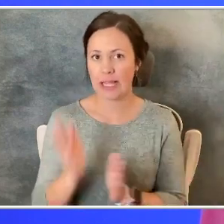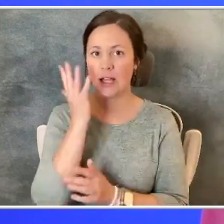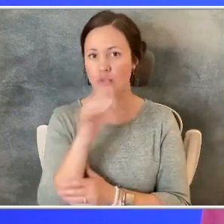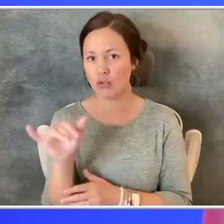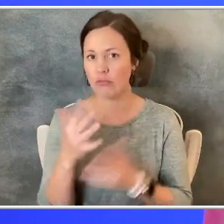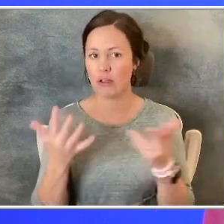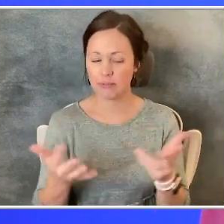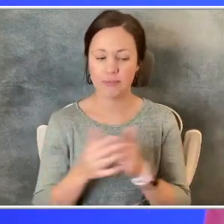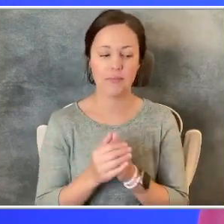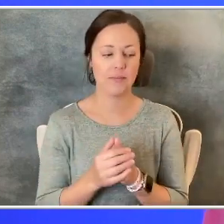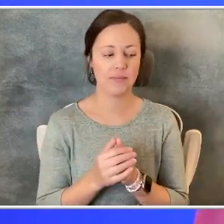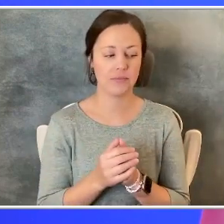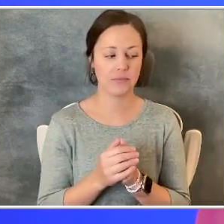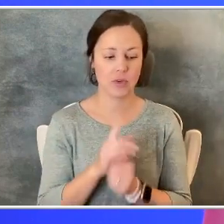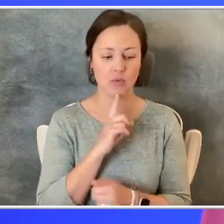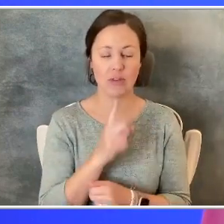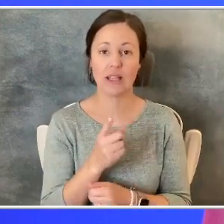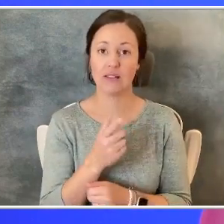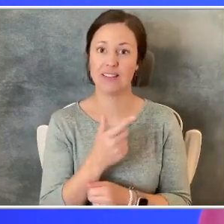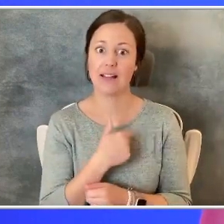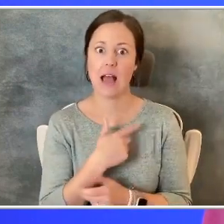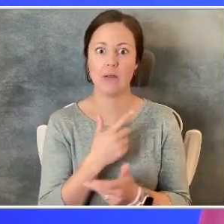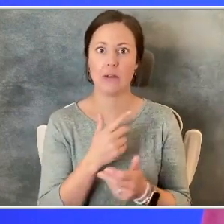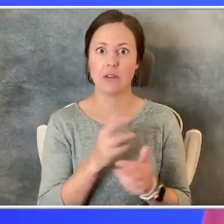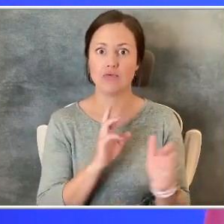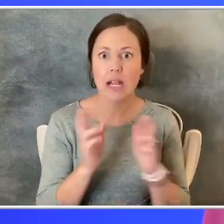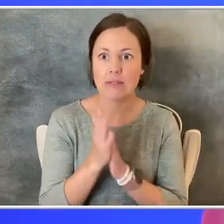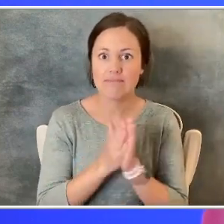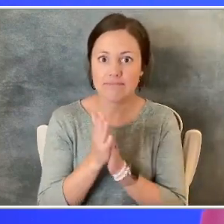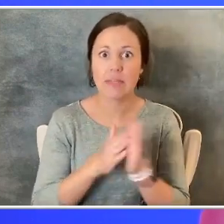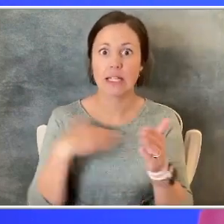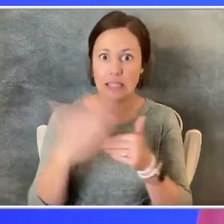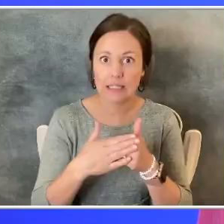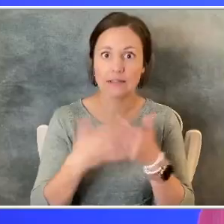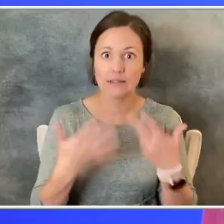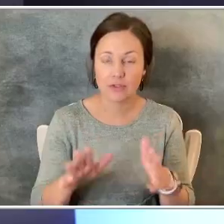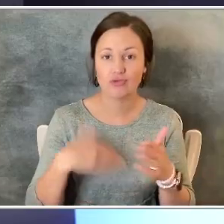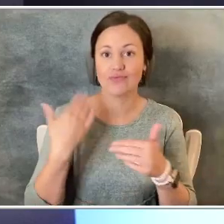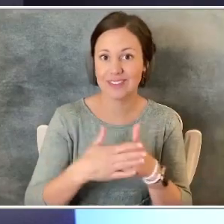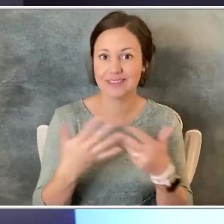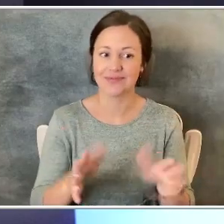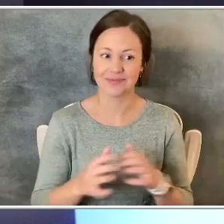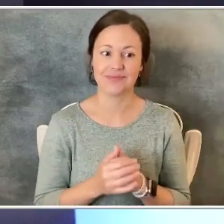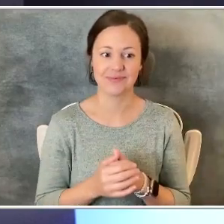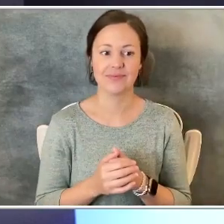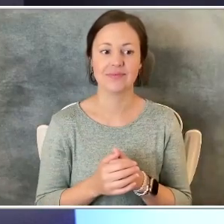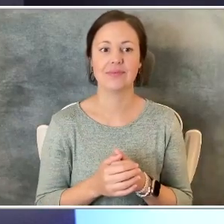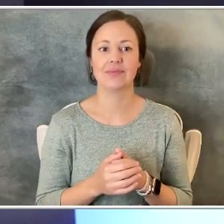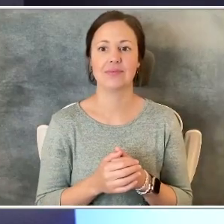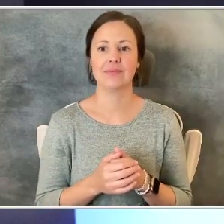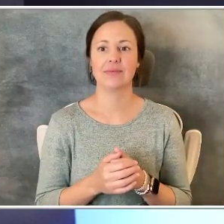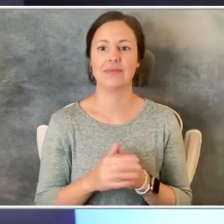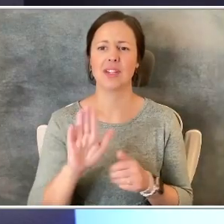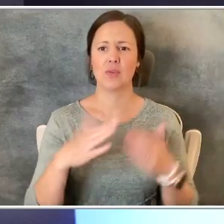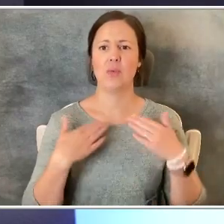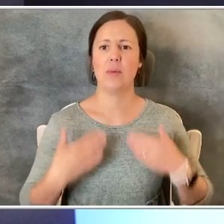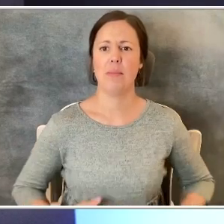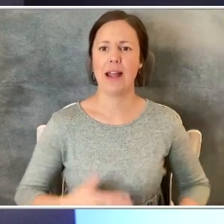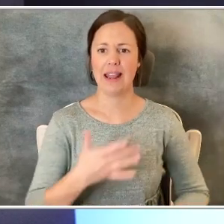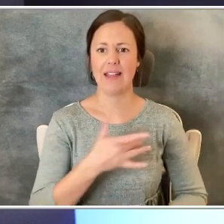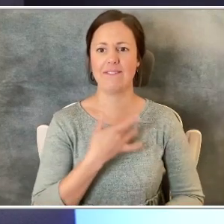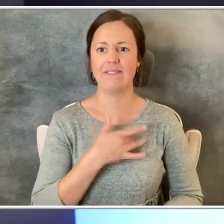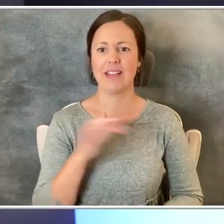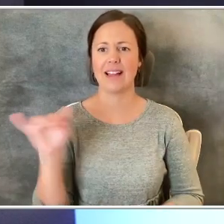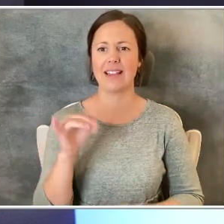much I was just impatient to get to the next one and get it done. So did you feel your body, did you feel like it was improving after